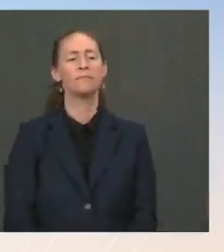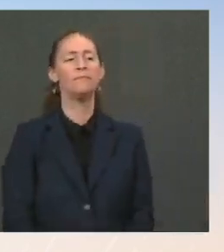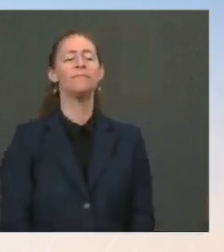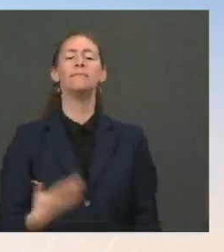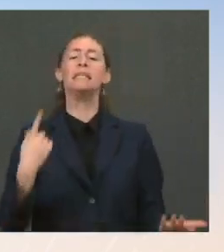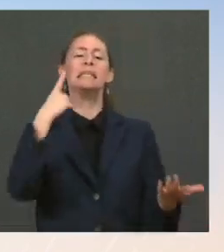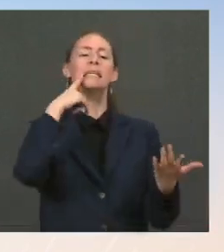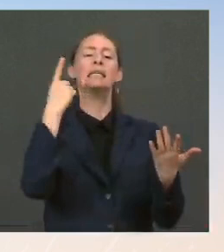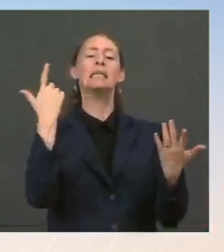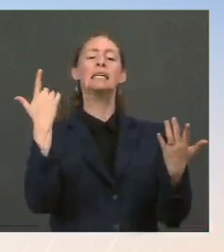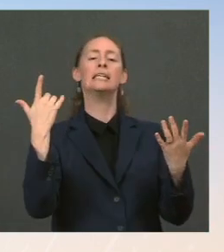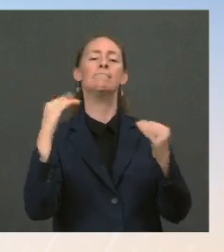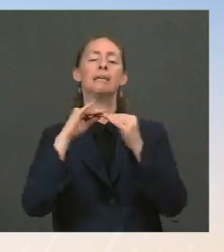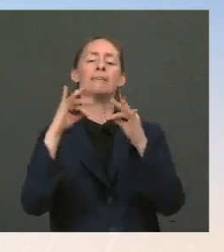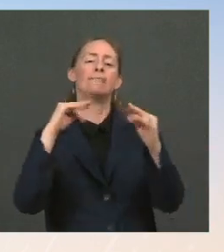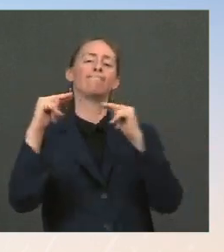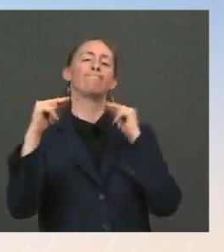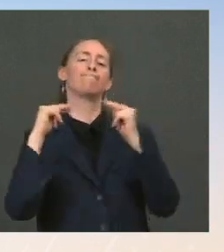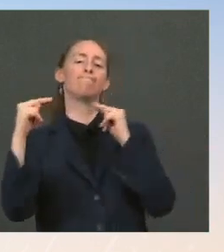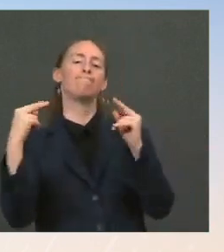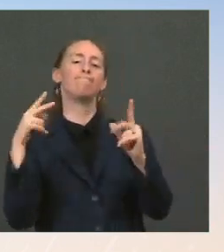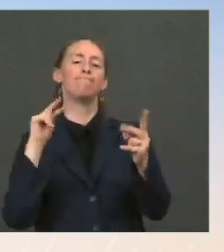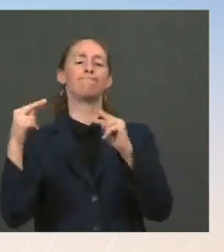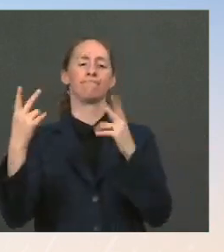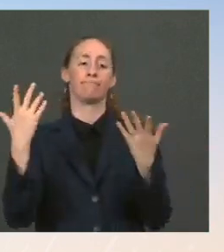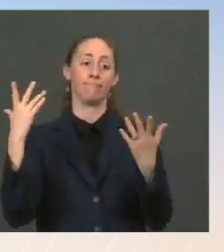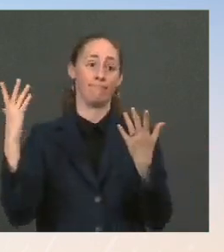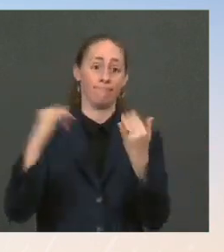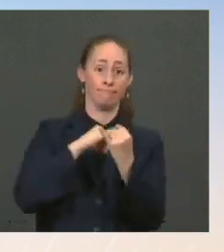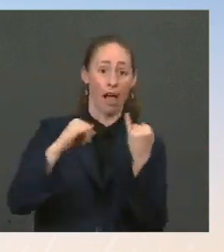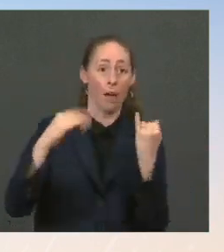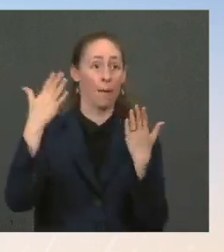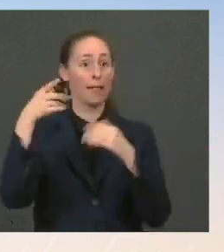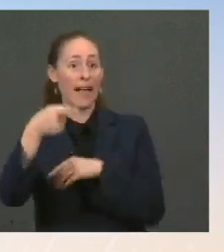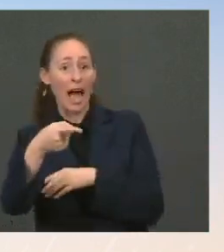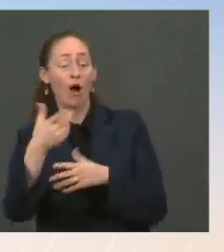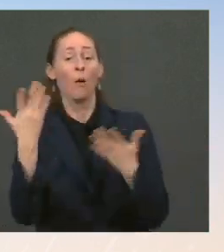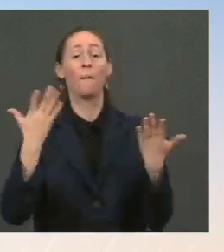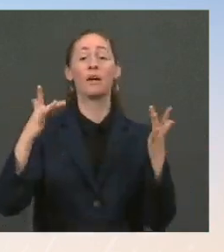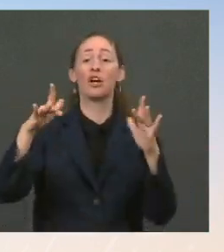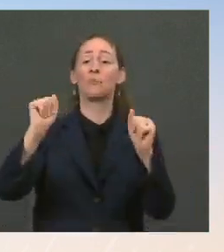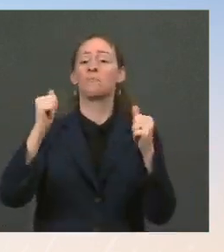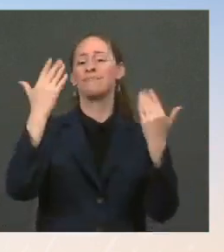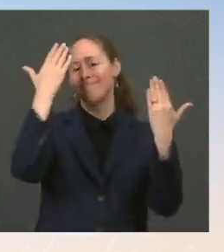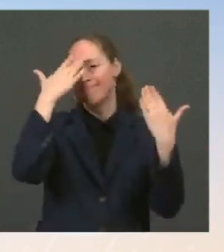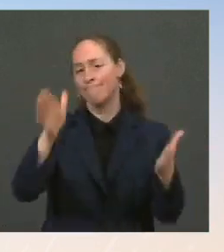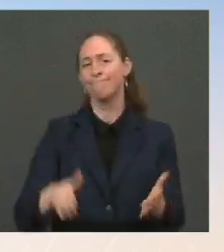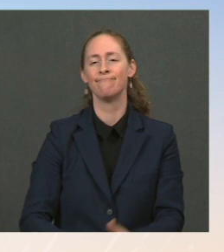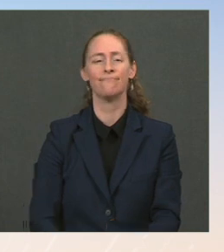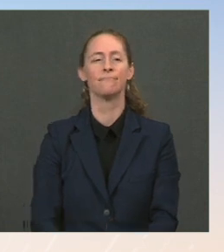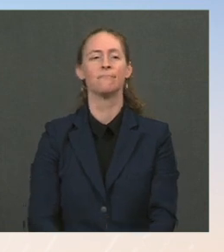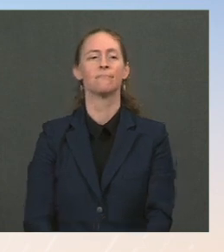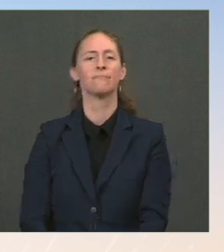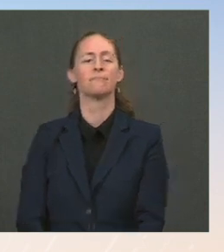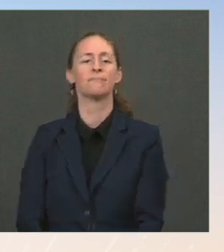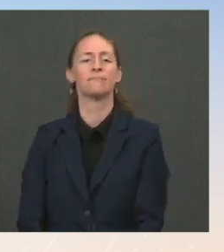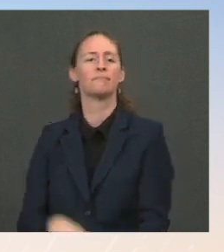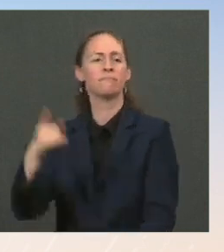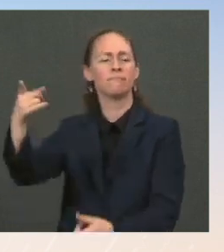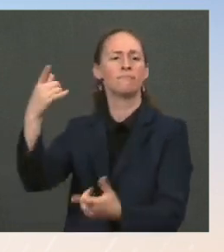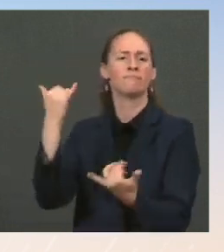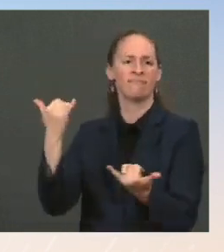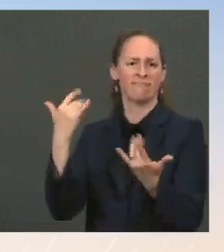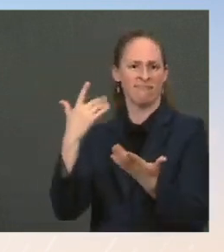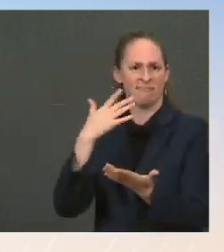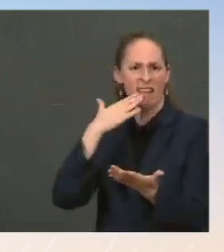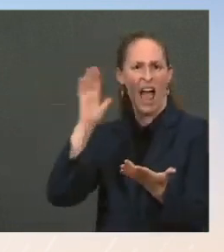ongoing. We don't know what the final product will look like. Go ahead. Can I ask a little bit about energy prices? There, you know, gas prices in the